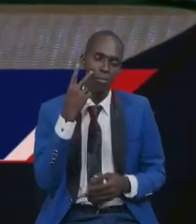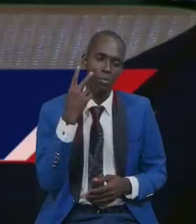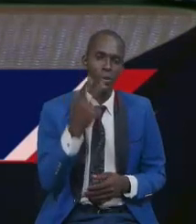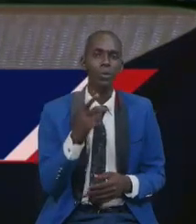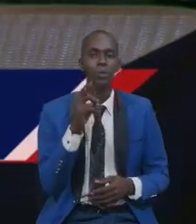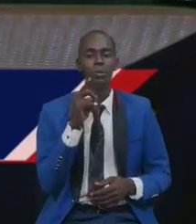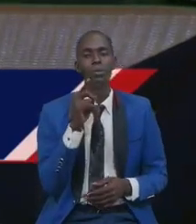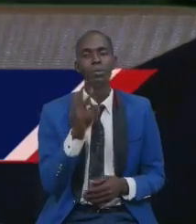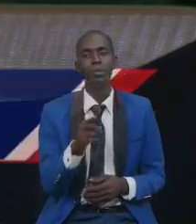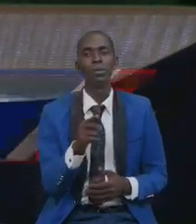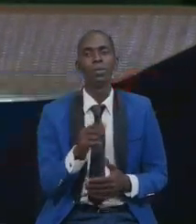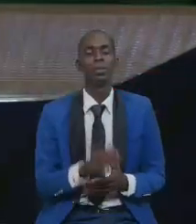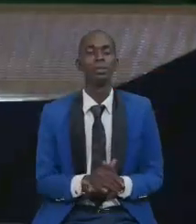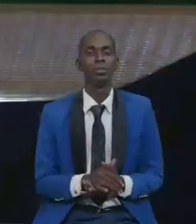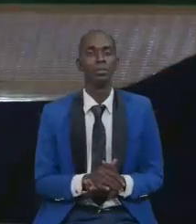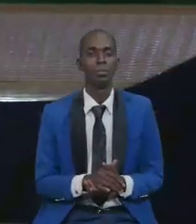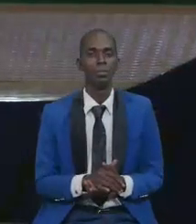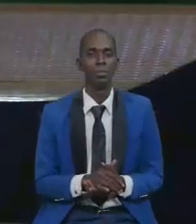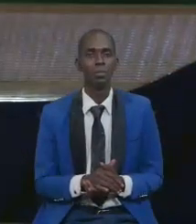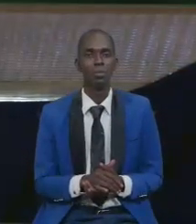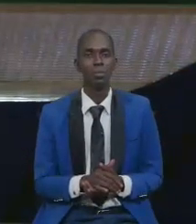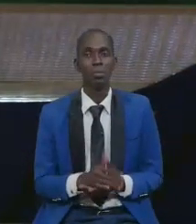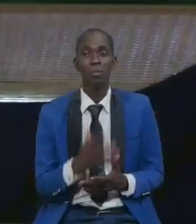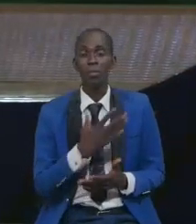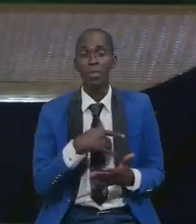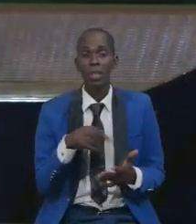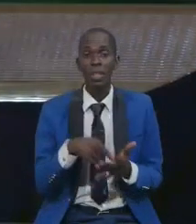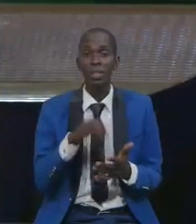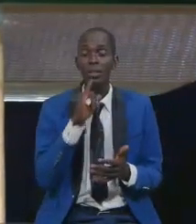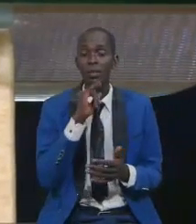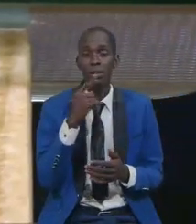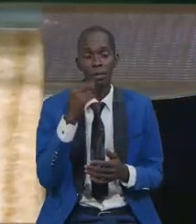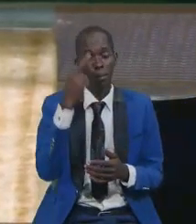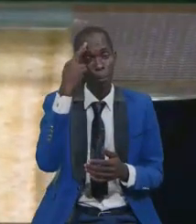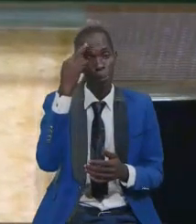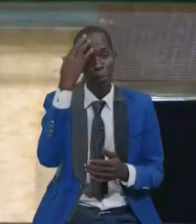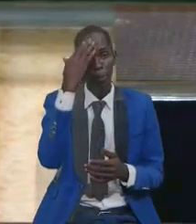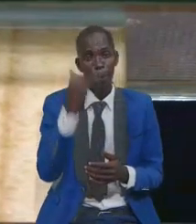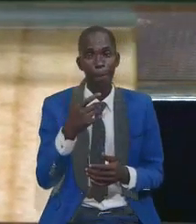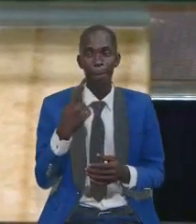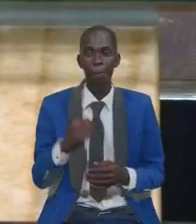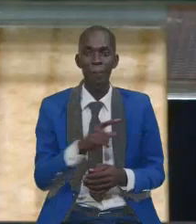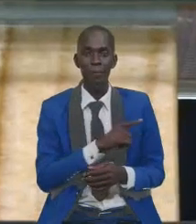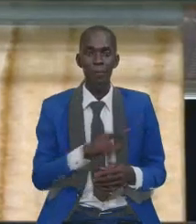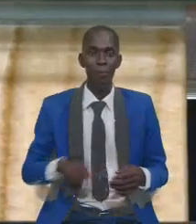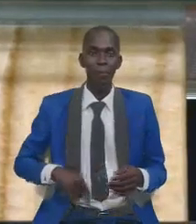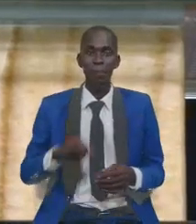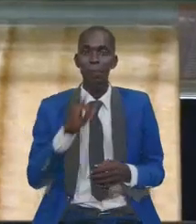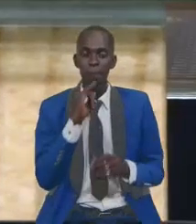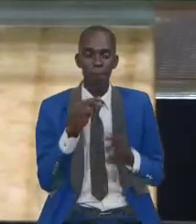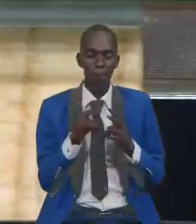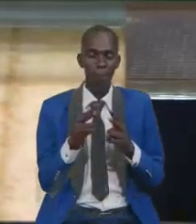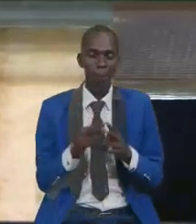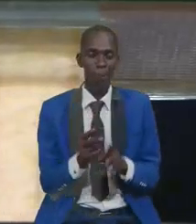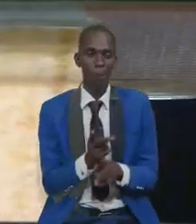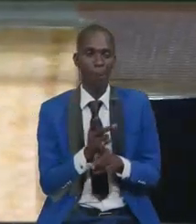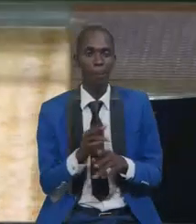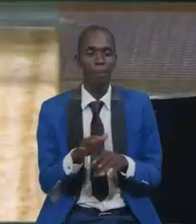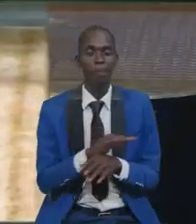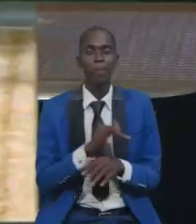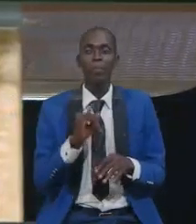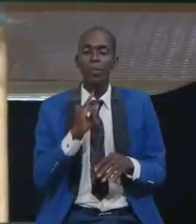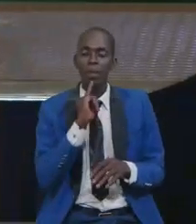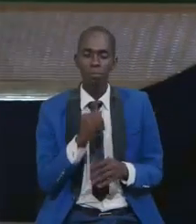that behold thee. And this is the reason why the Lord is very careful in dealing with